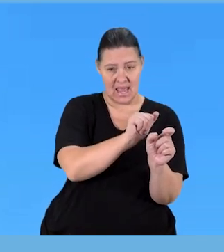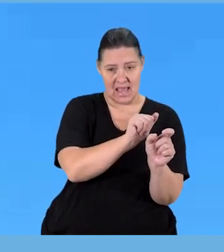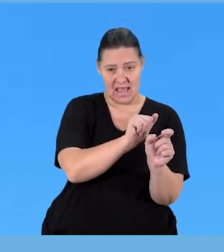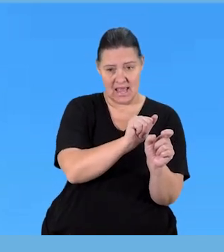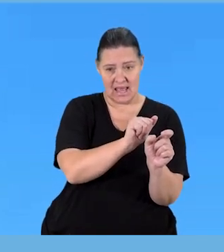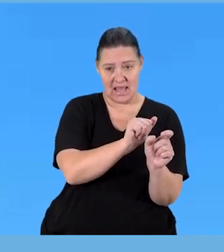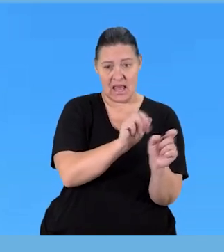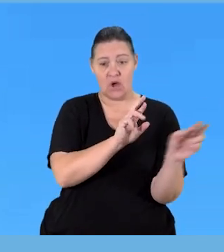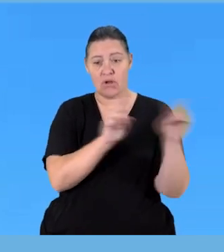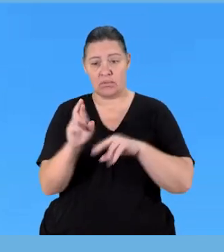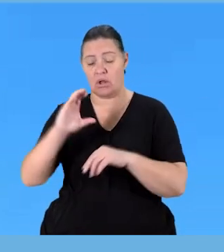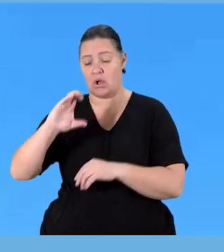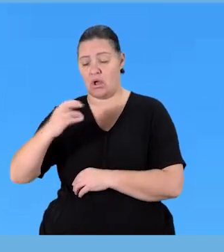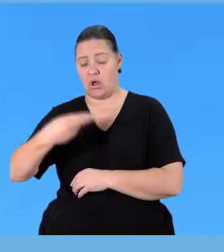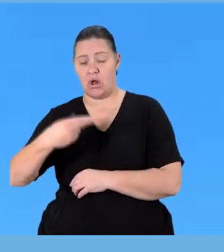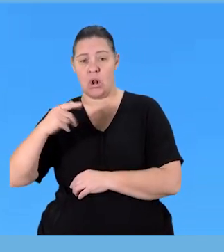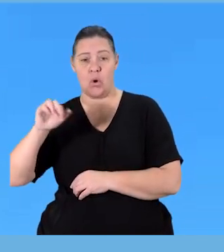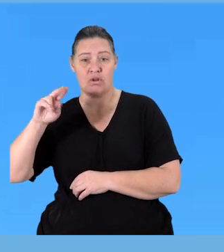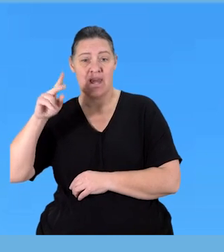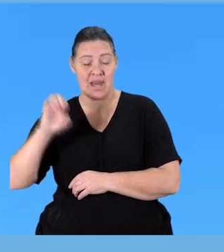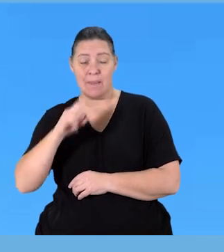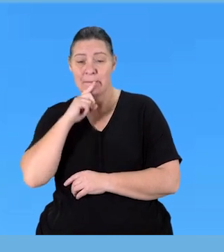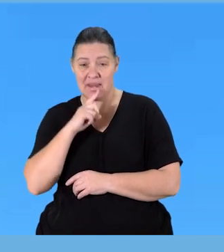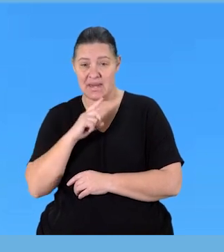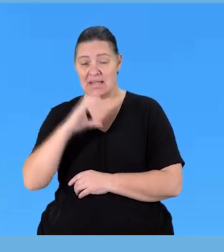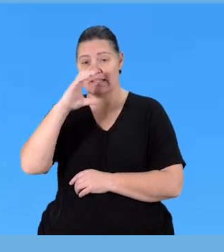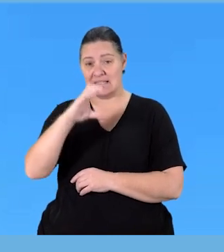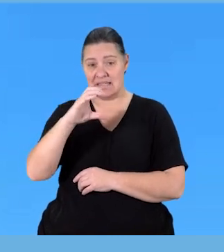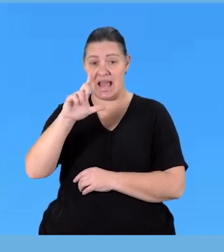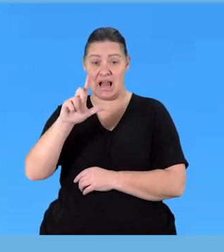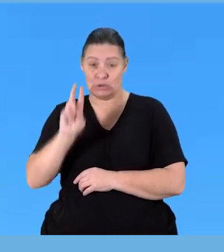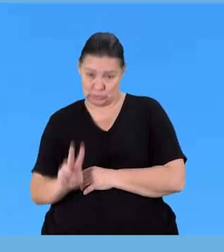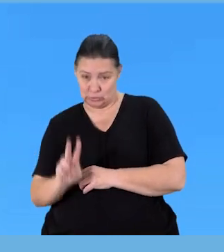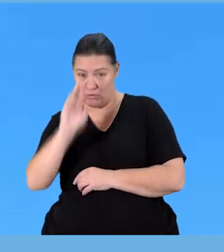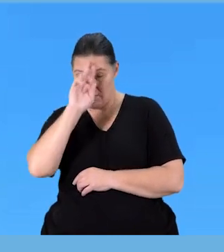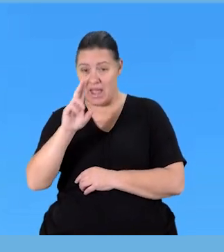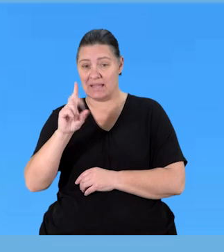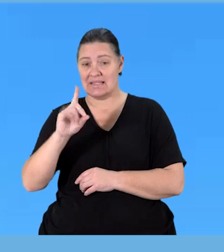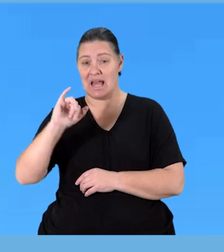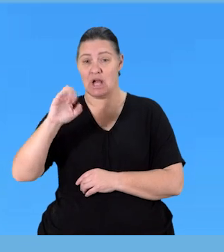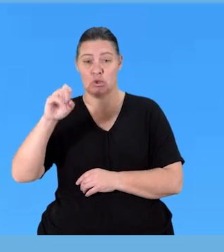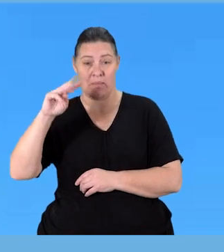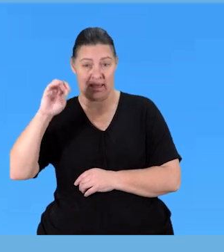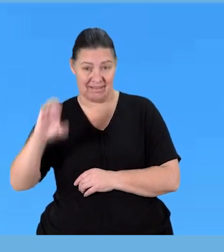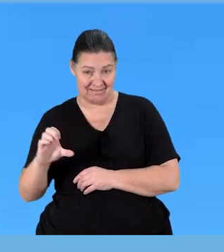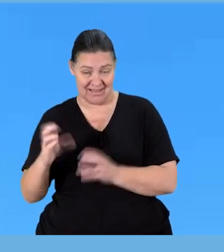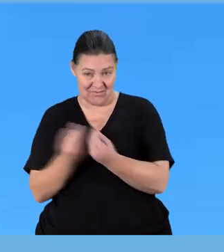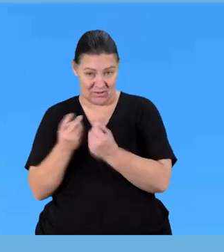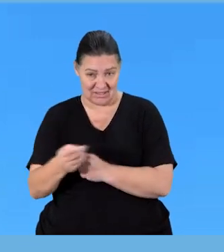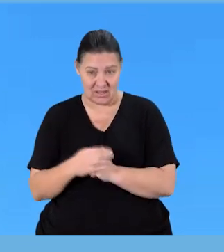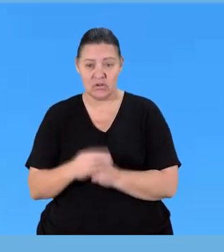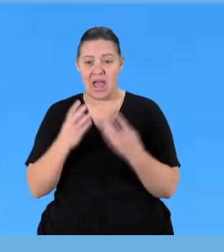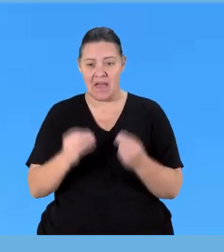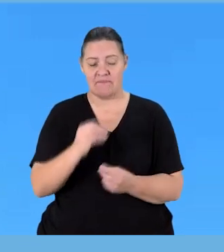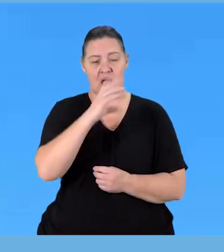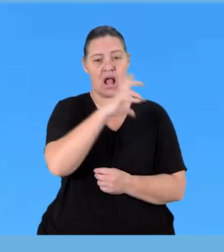Remember, chlorine is part of the diatomic molecule, so it's written as Cl2 to form calcium chloride. So we need to